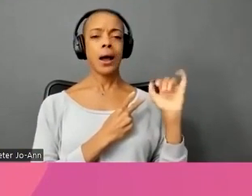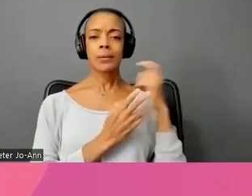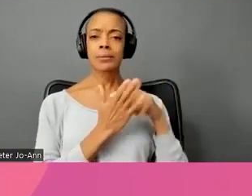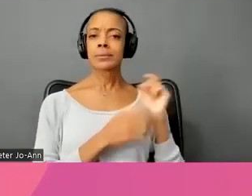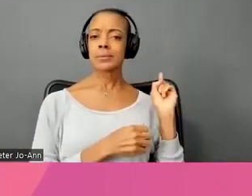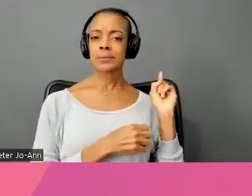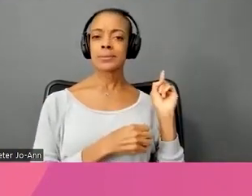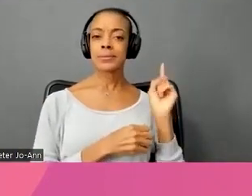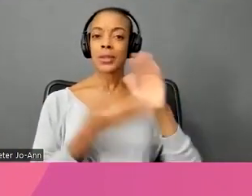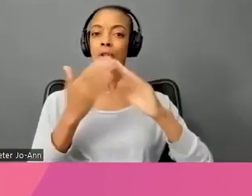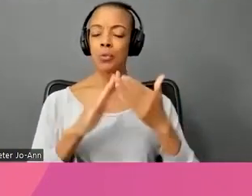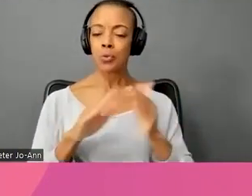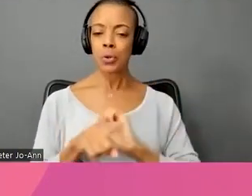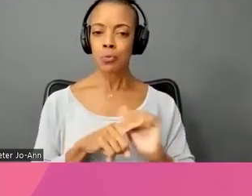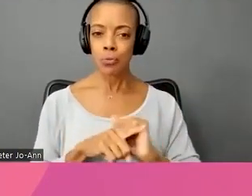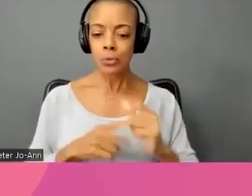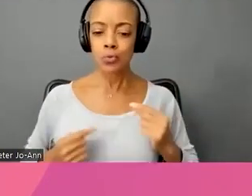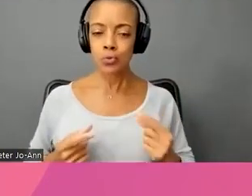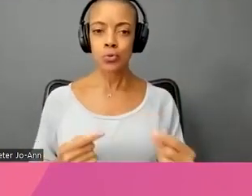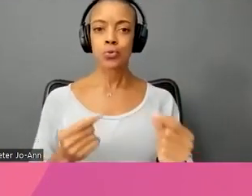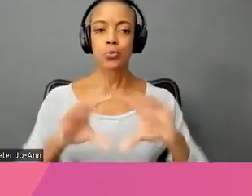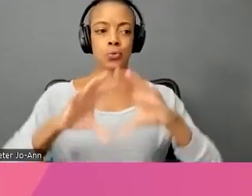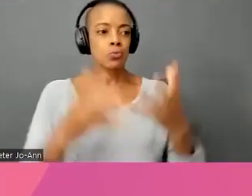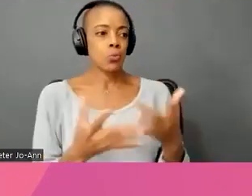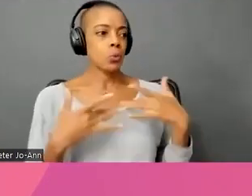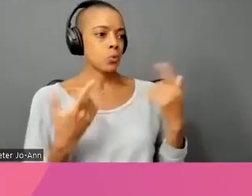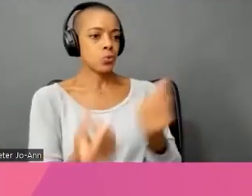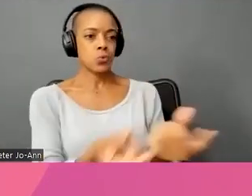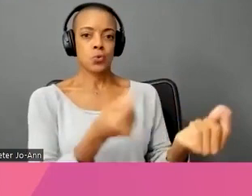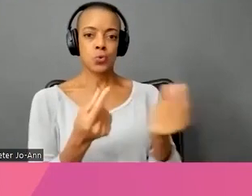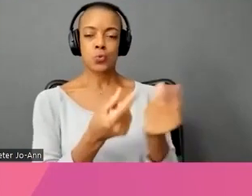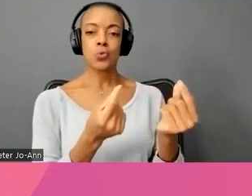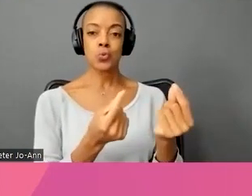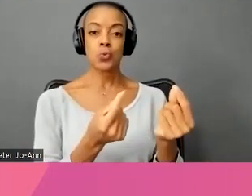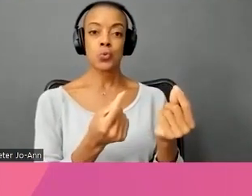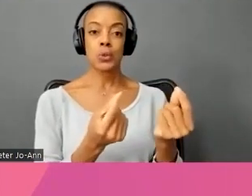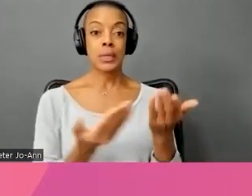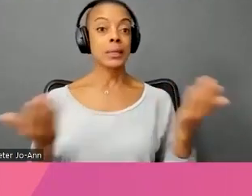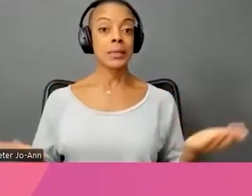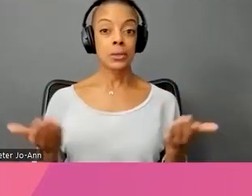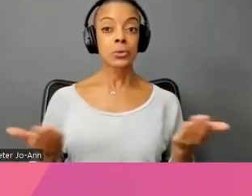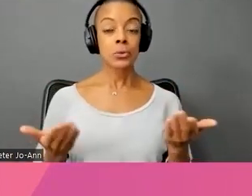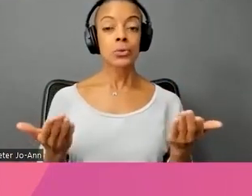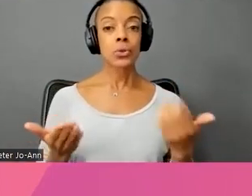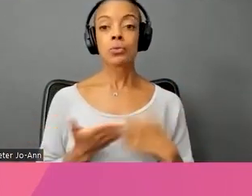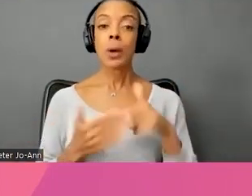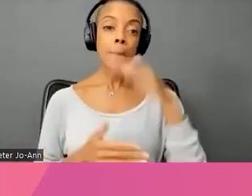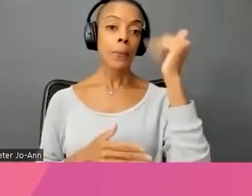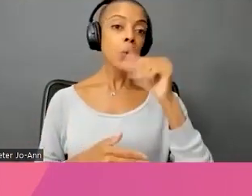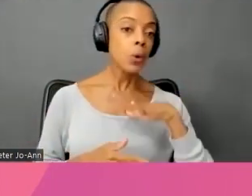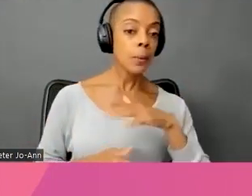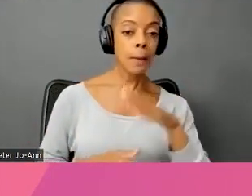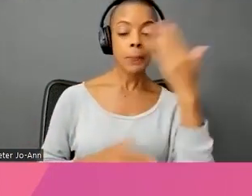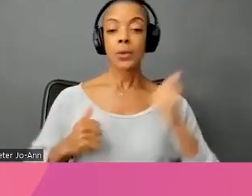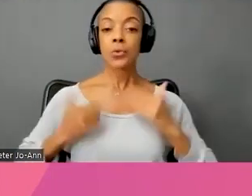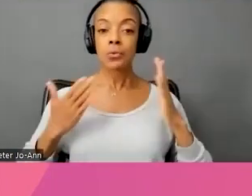community practices amongst the population. And although we're speaking here about Black women and Black survivors